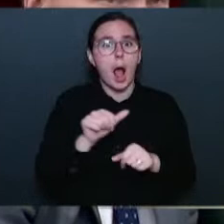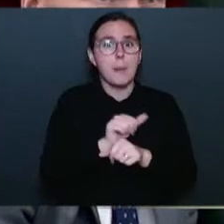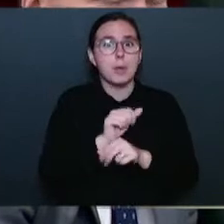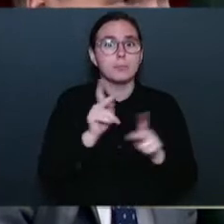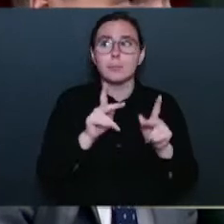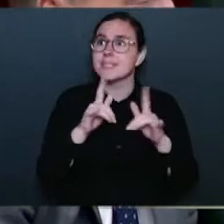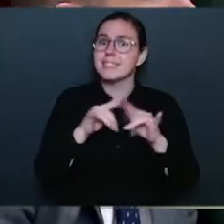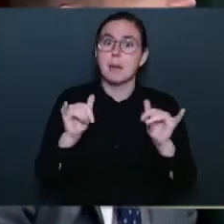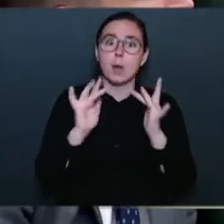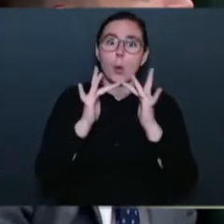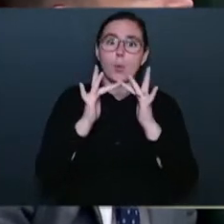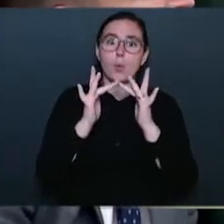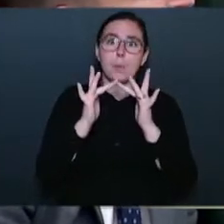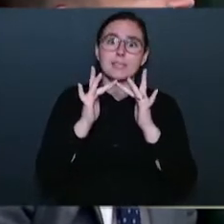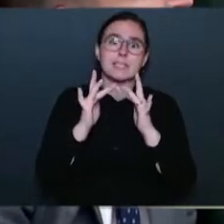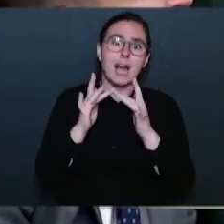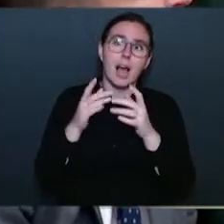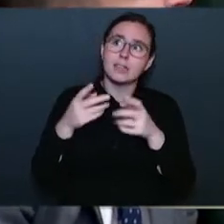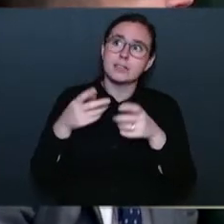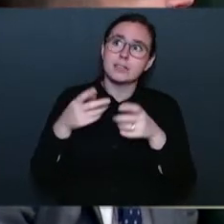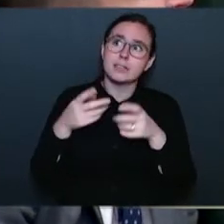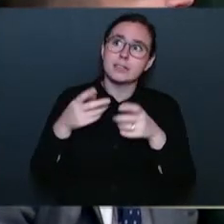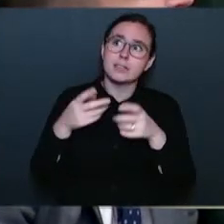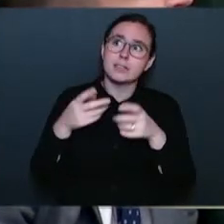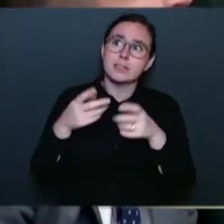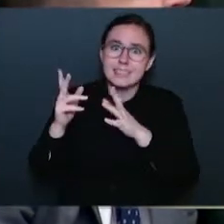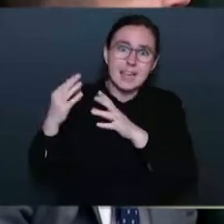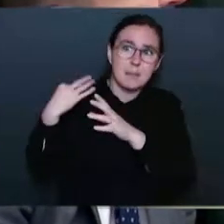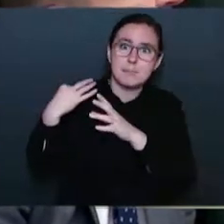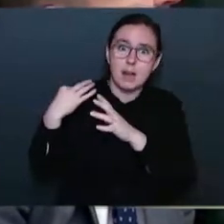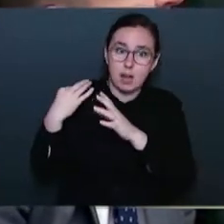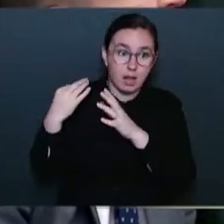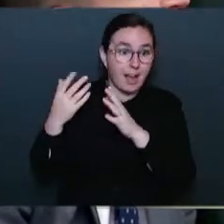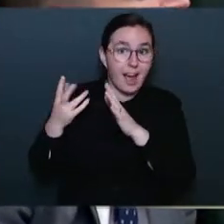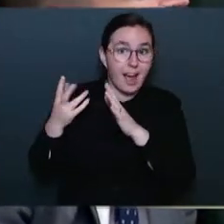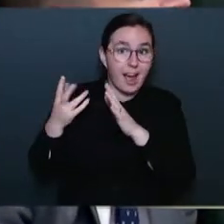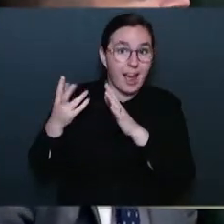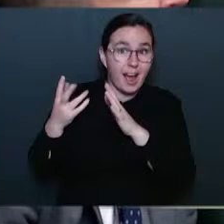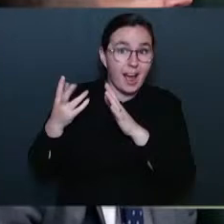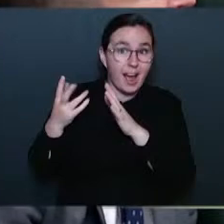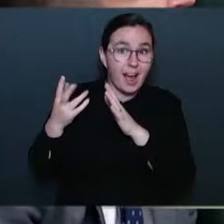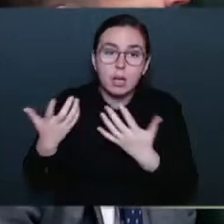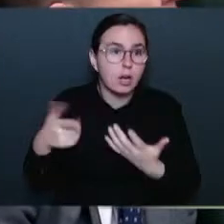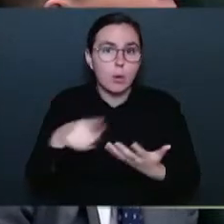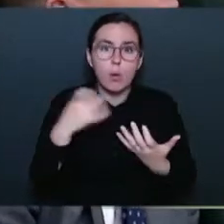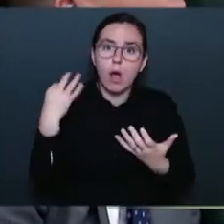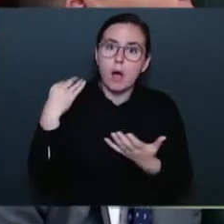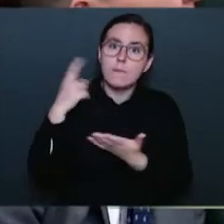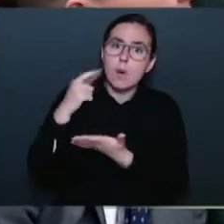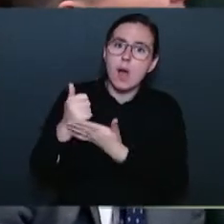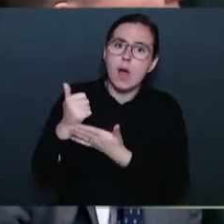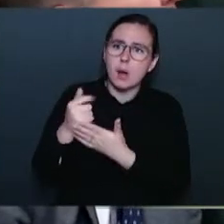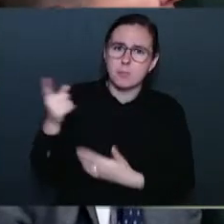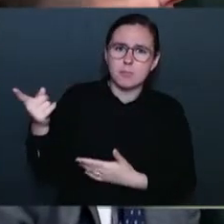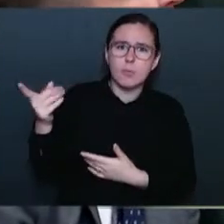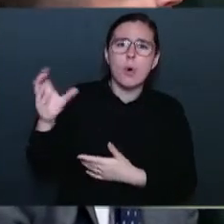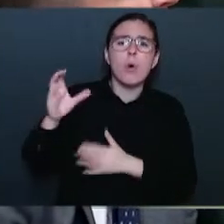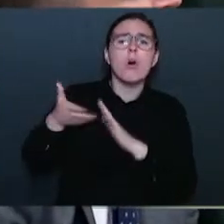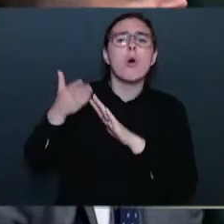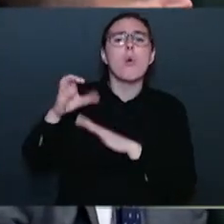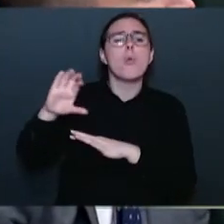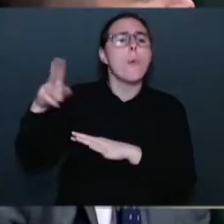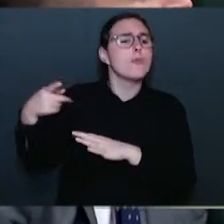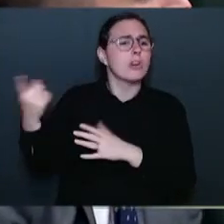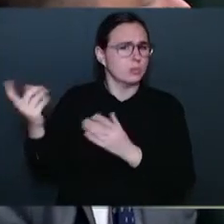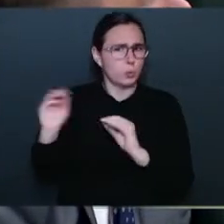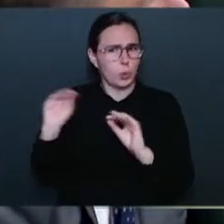so why do corporations get a no jobs corporate handout of 4.7 billion dollars no strings attached while families have